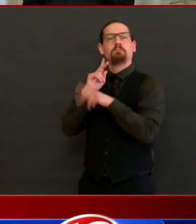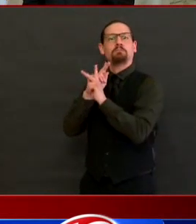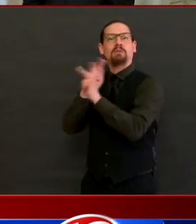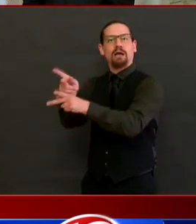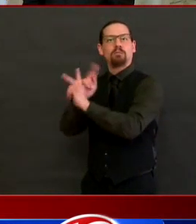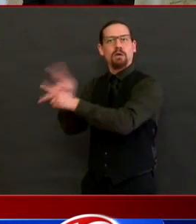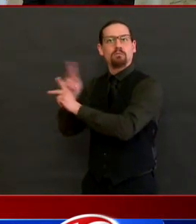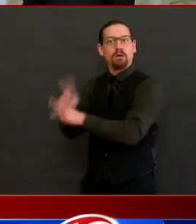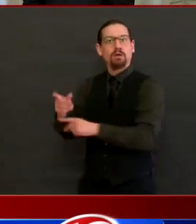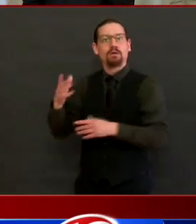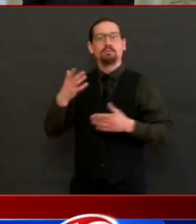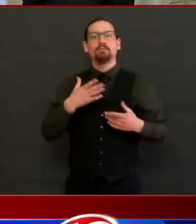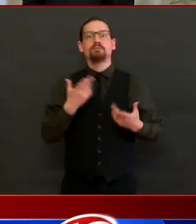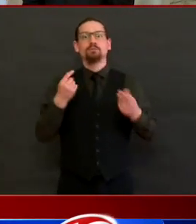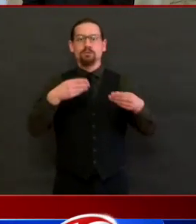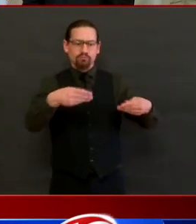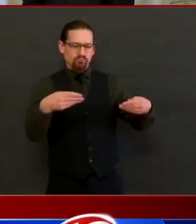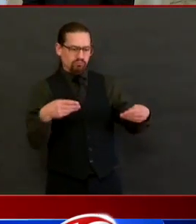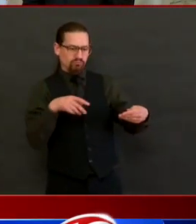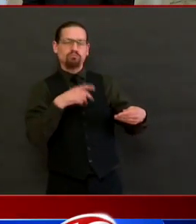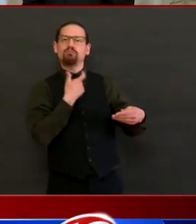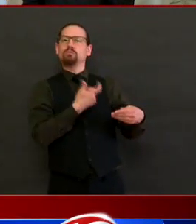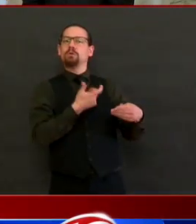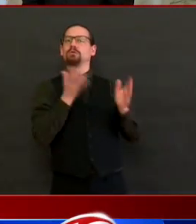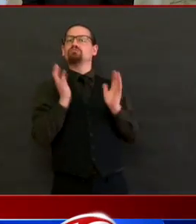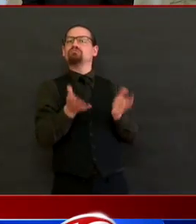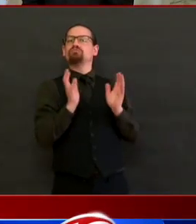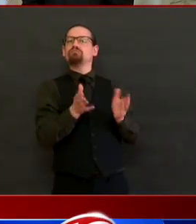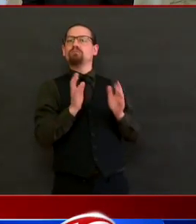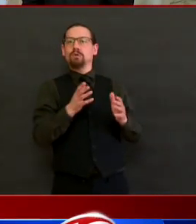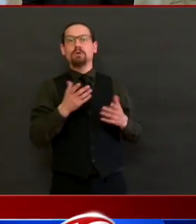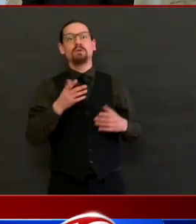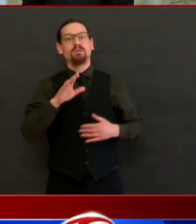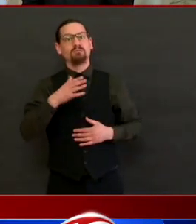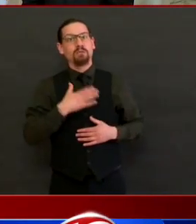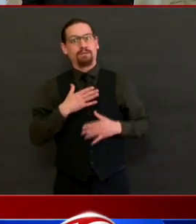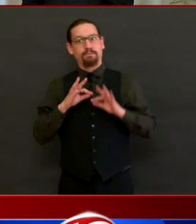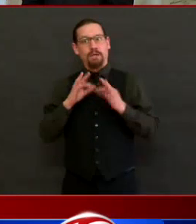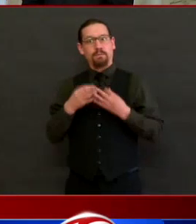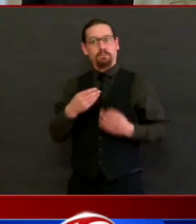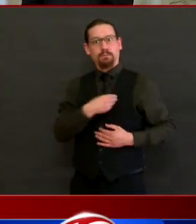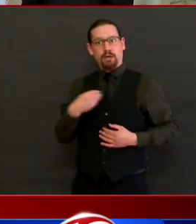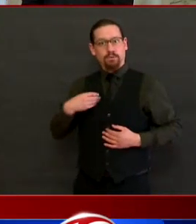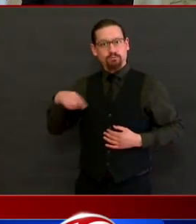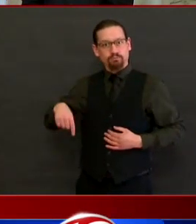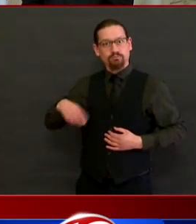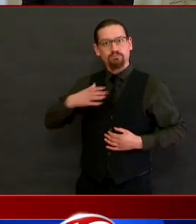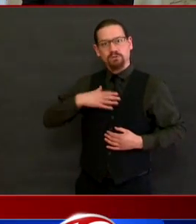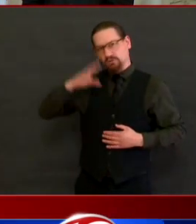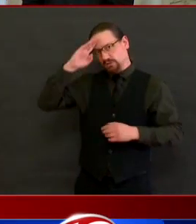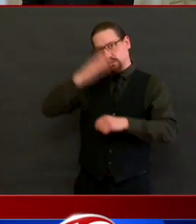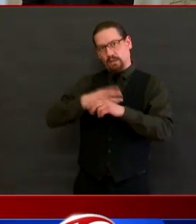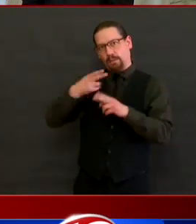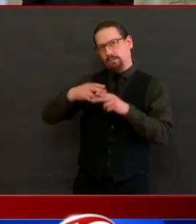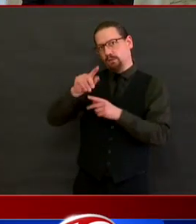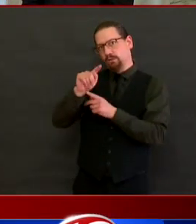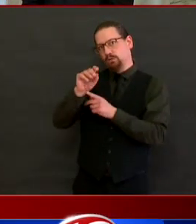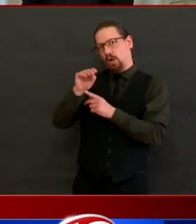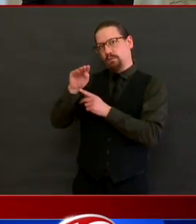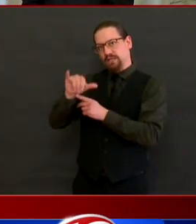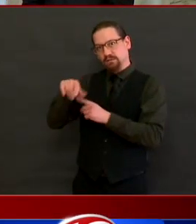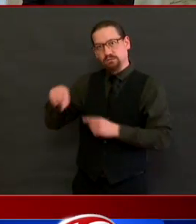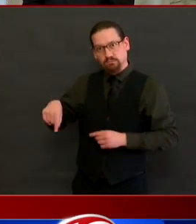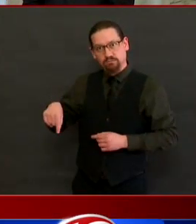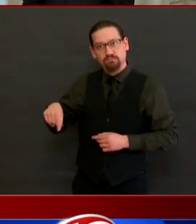has given away one of his iPads because he wanted to do his part. I'm proud of that. And if you can, I would urge you to